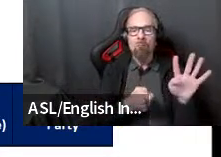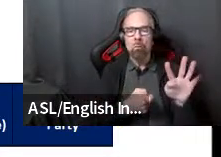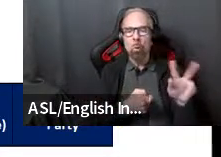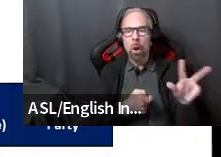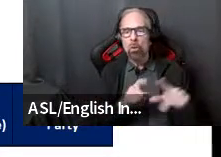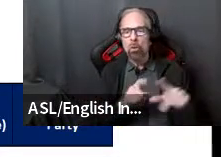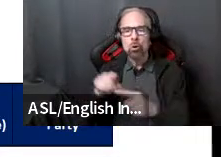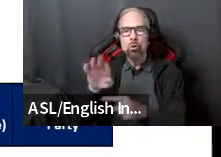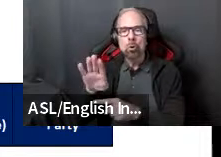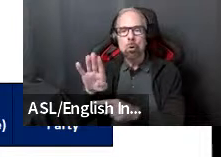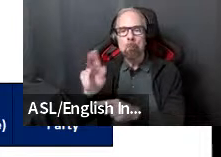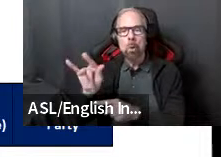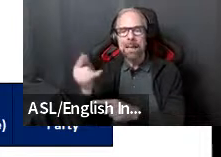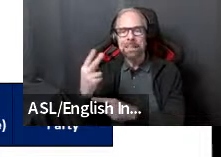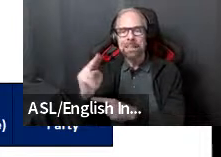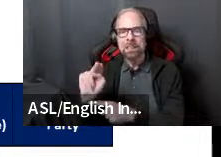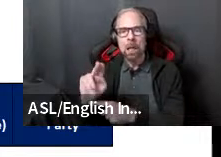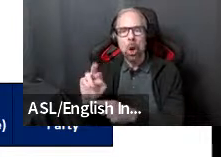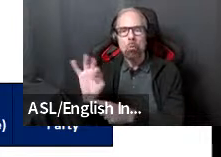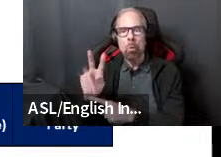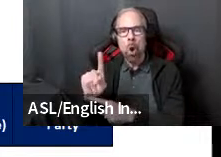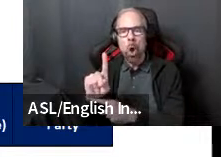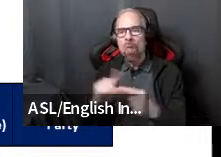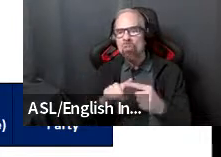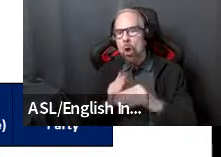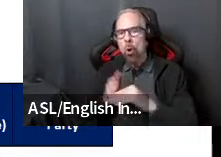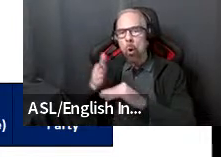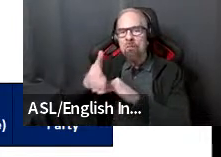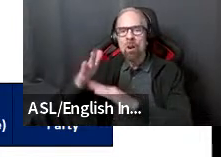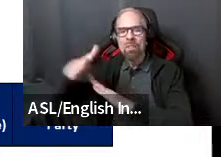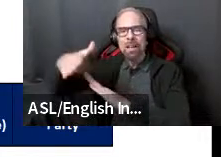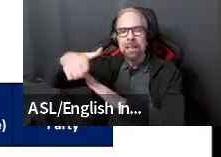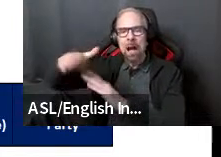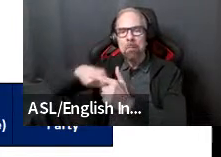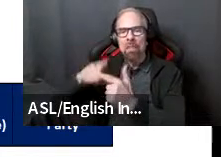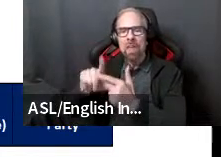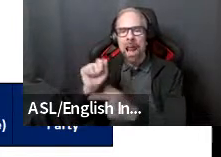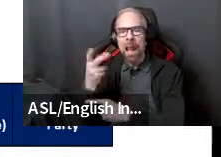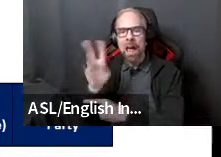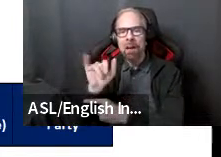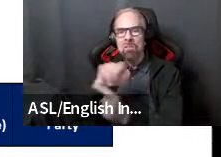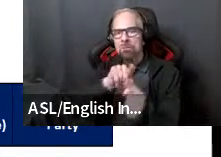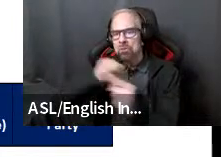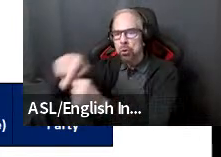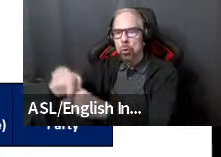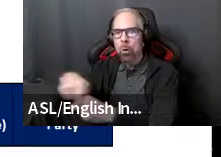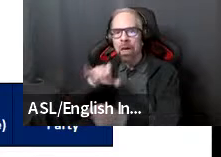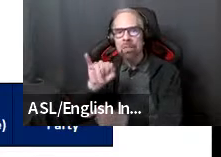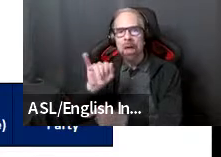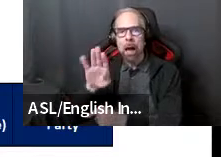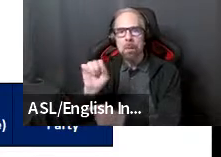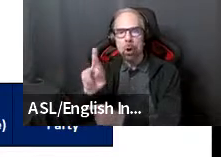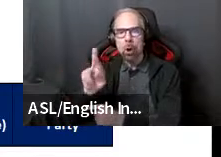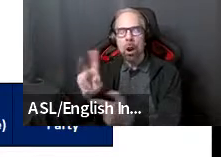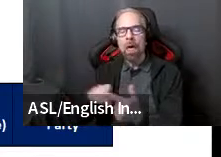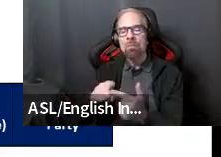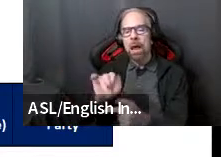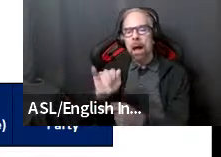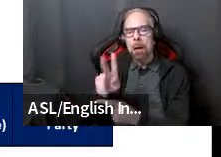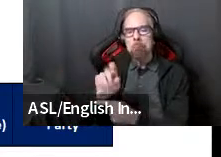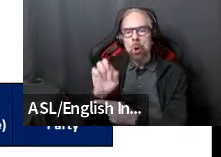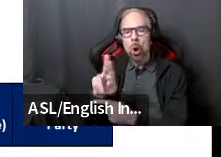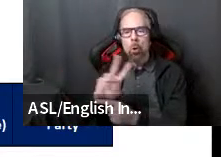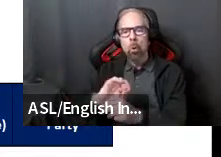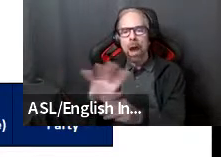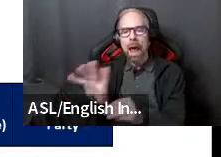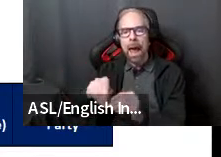Road, and then across the top of the levee there up to the IBR. The IBR is going to add a segment that